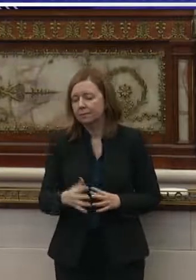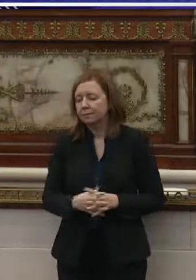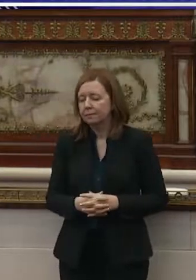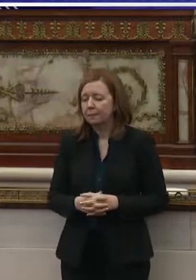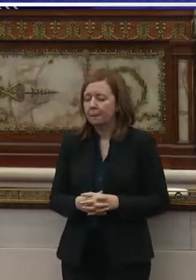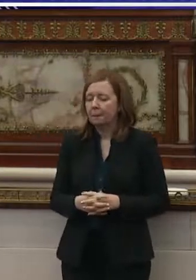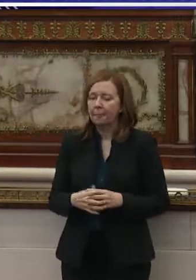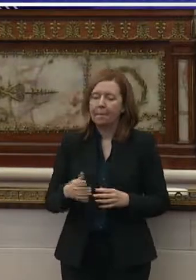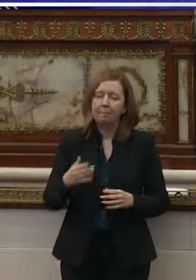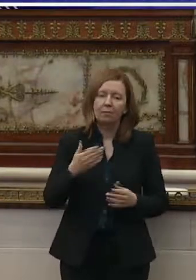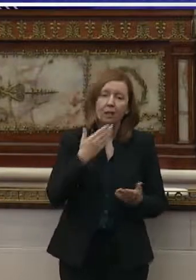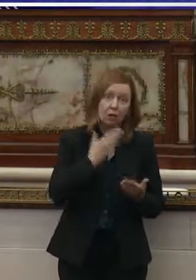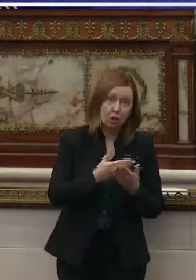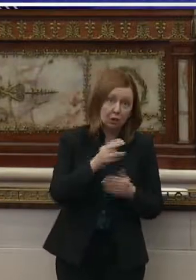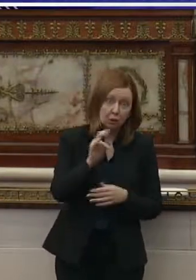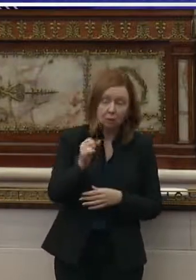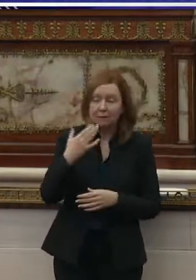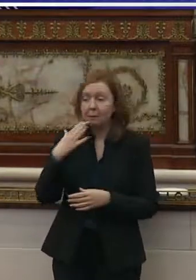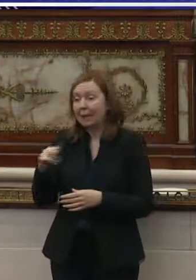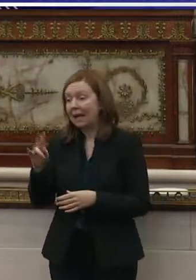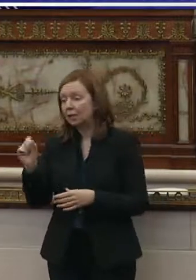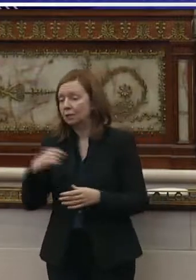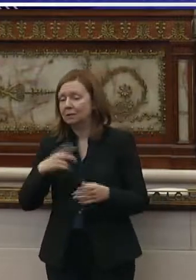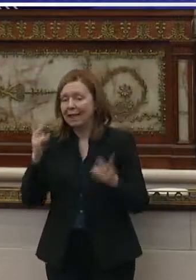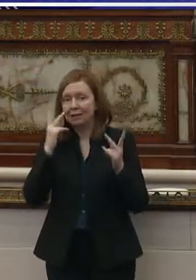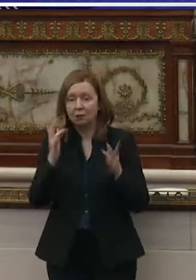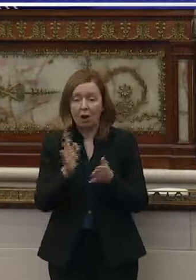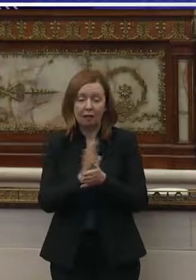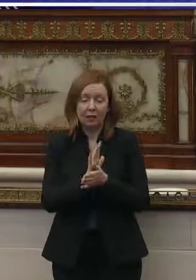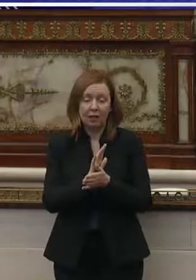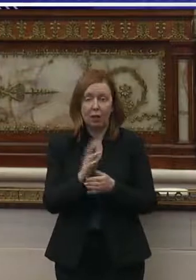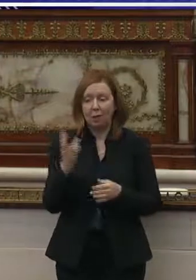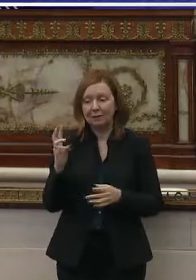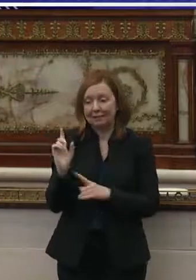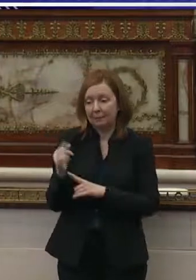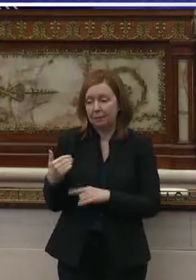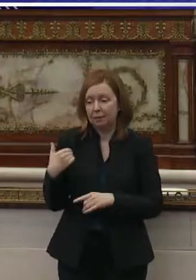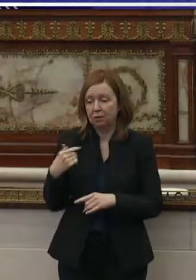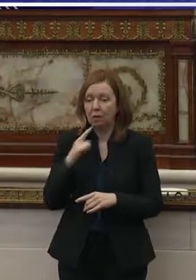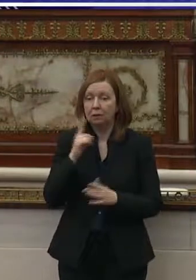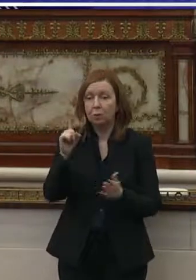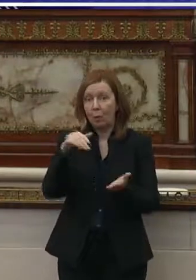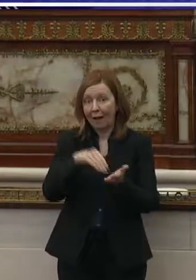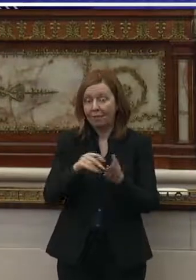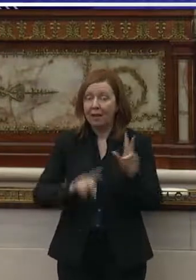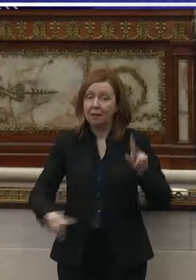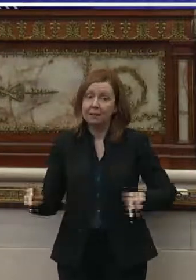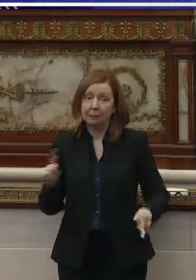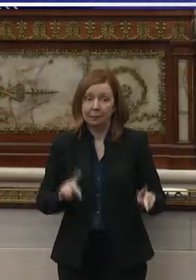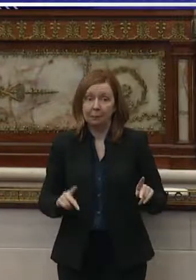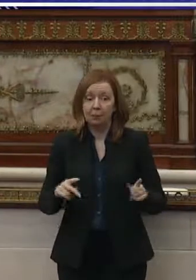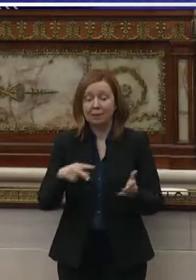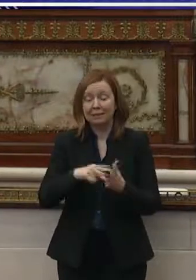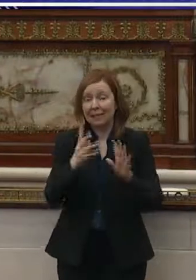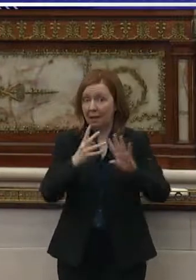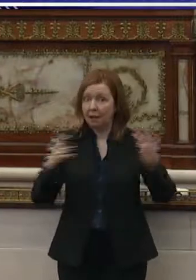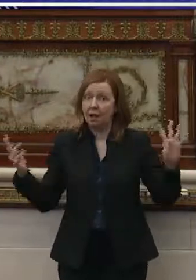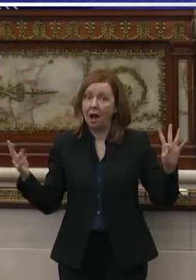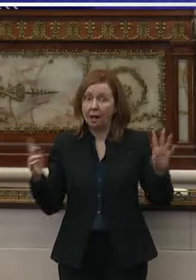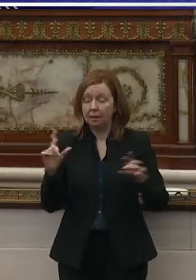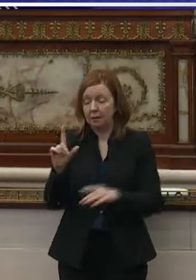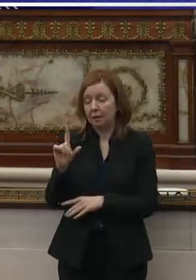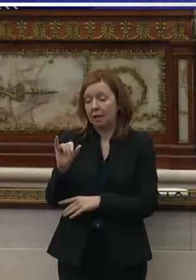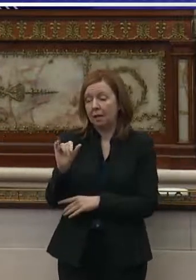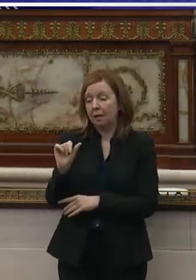the good and bad news is I saw a video 16 minutes ago. There's 1,000 people standing in line at the Leah